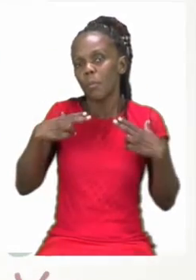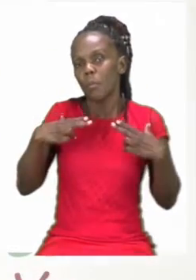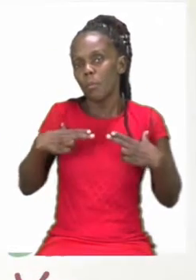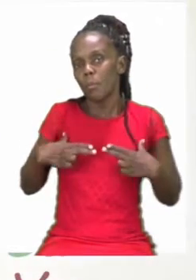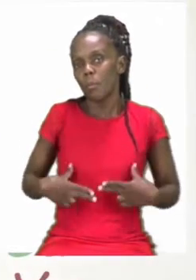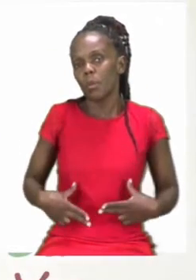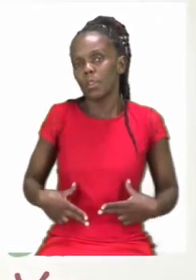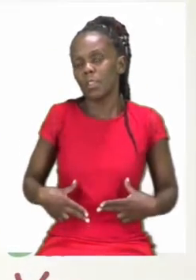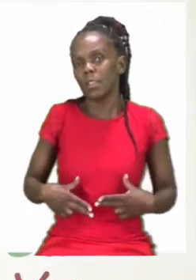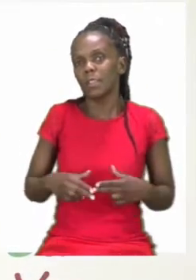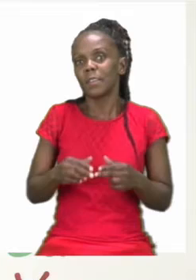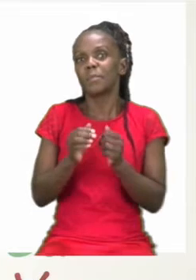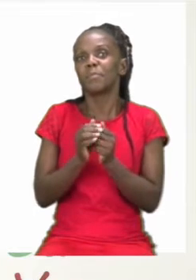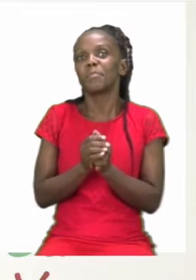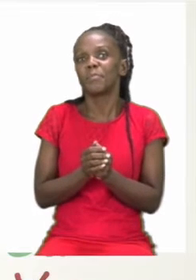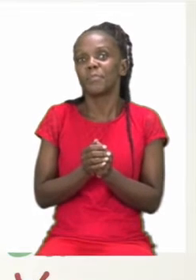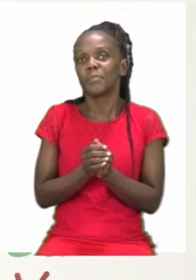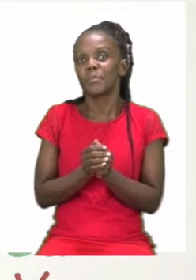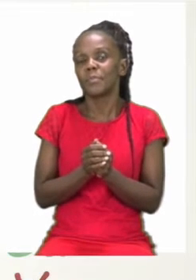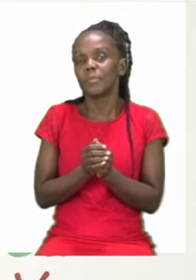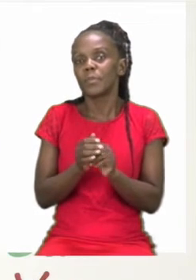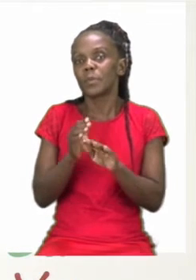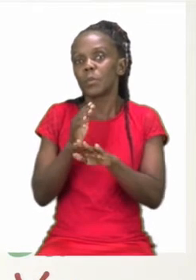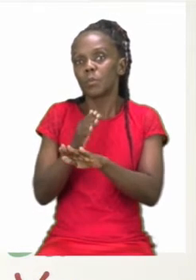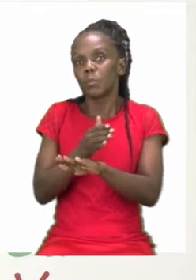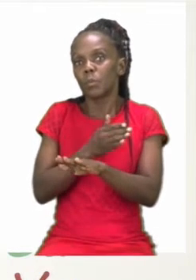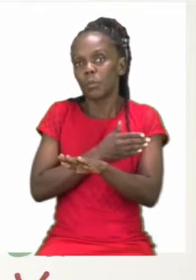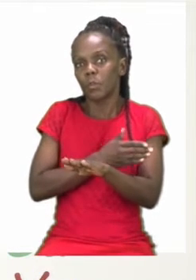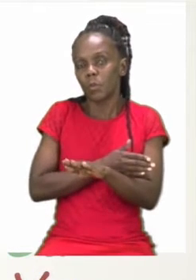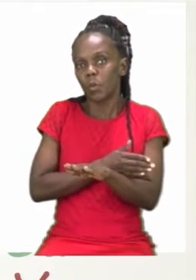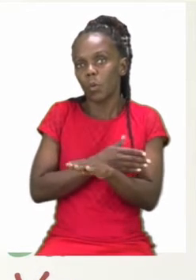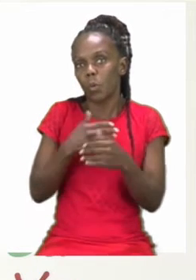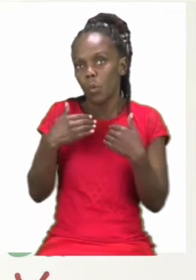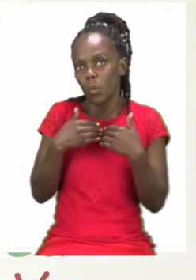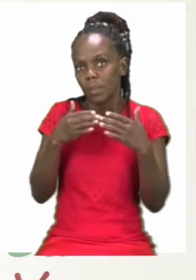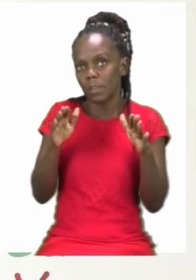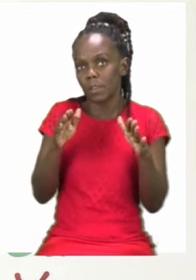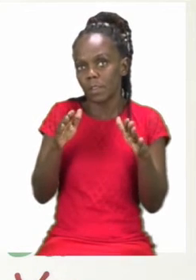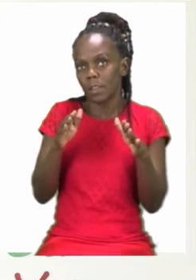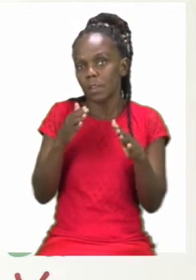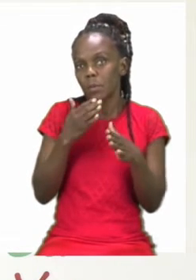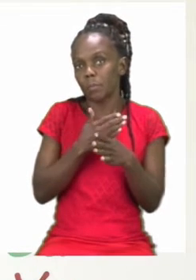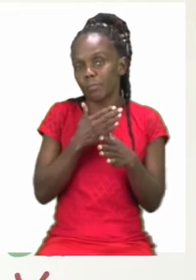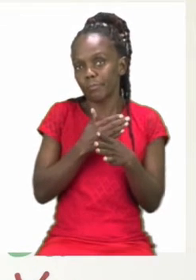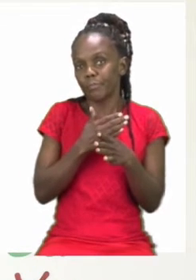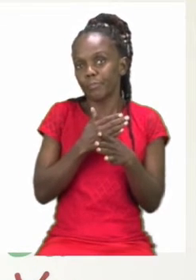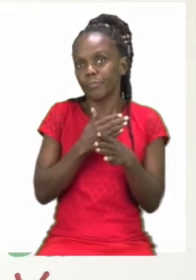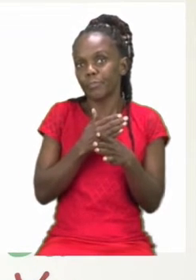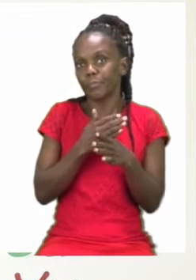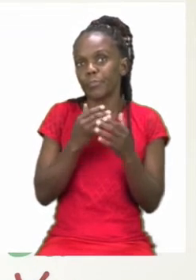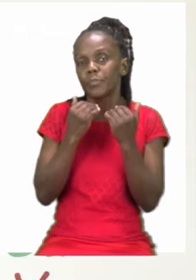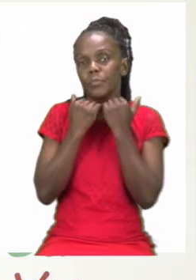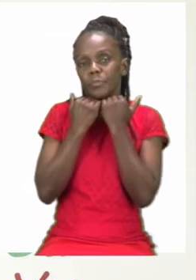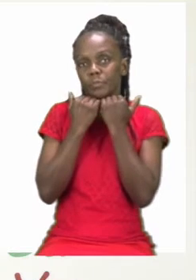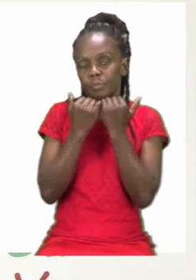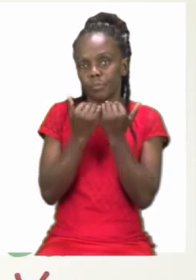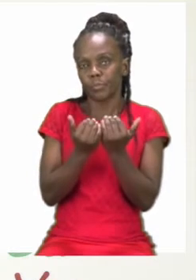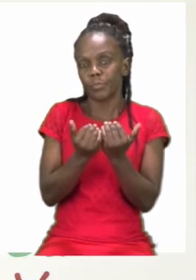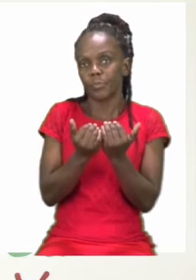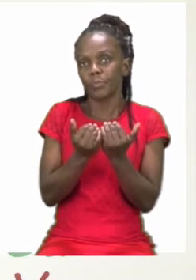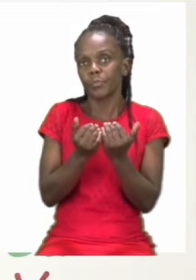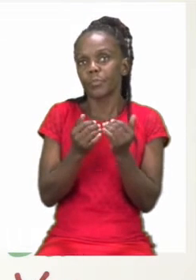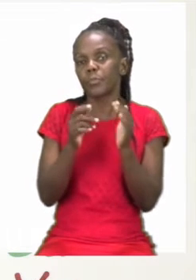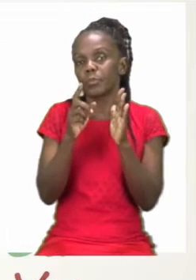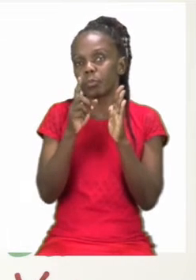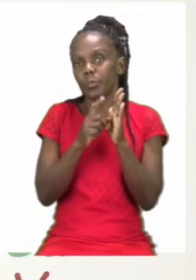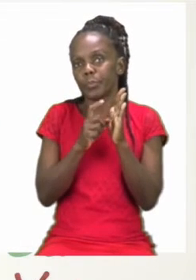My Body. And before we get into any lessons, boys and girls, it is important for us to